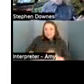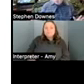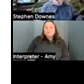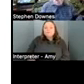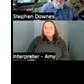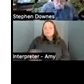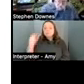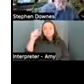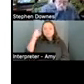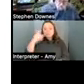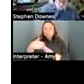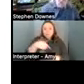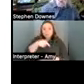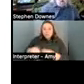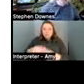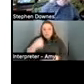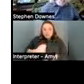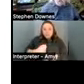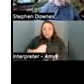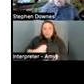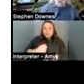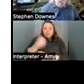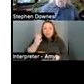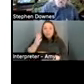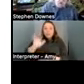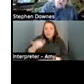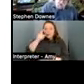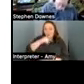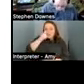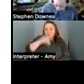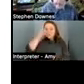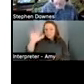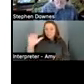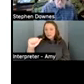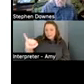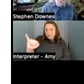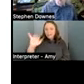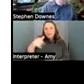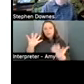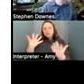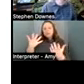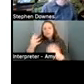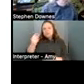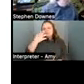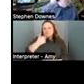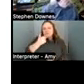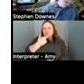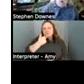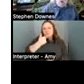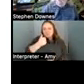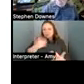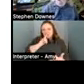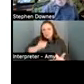this year the range of artificial intelligence was fairly narrow you know comparatively speaking